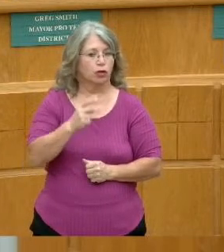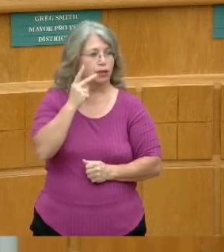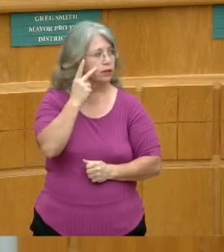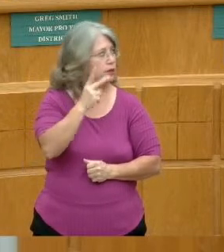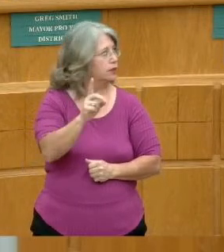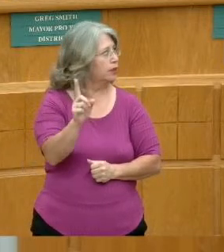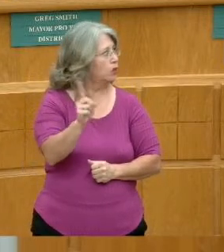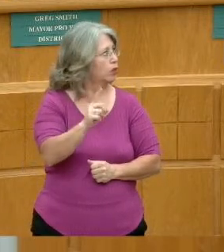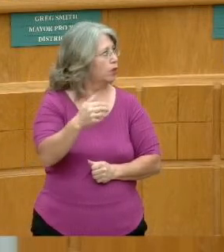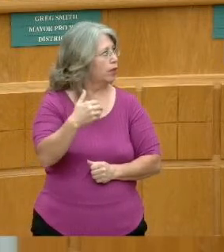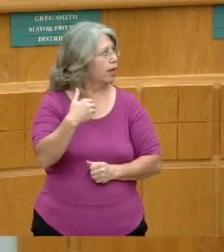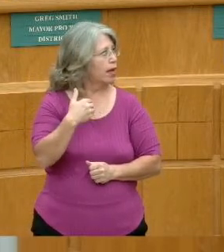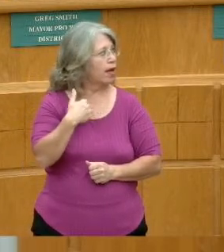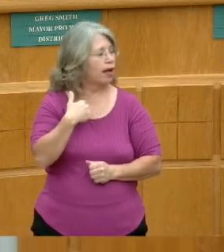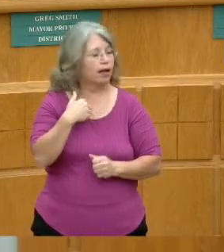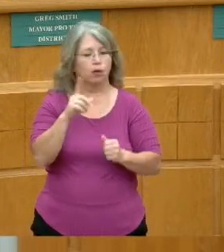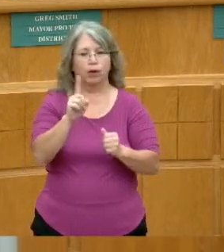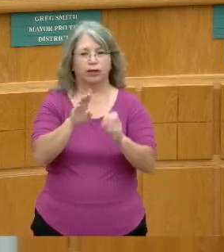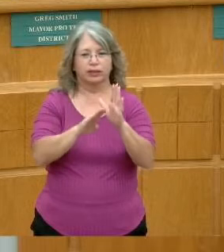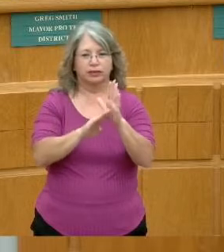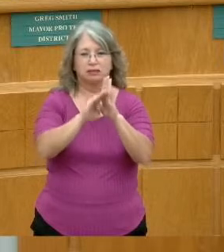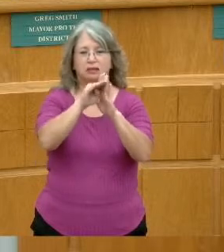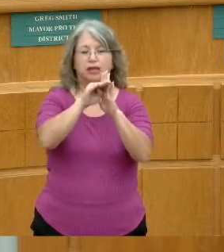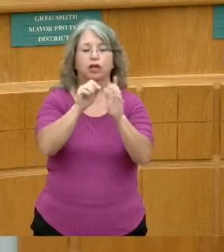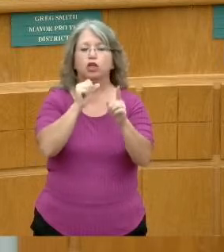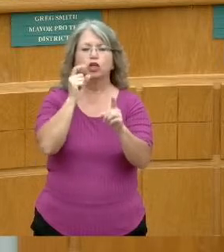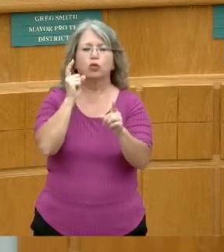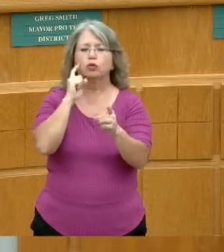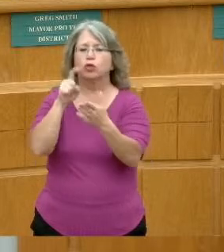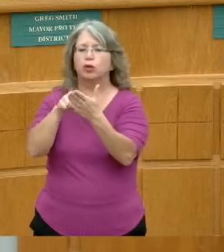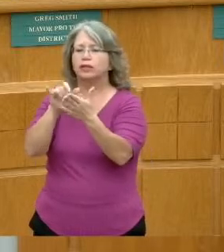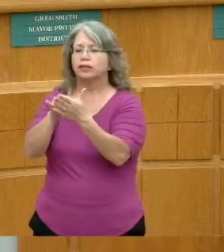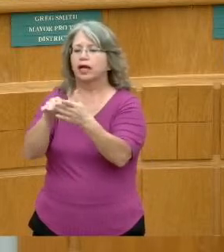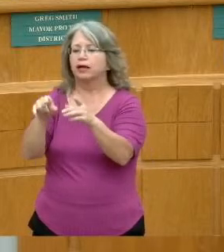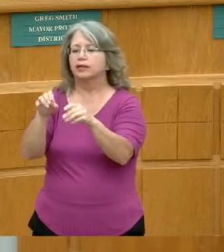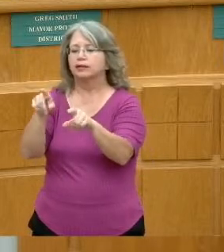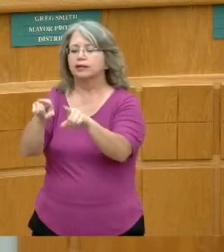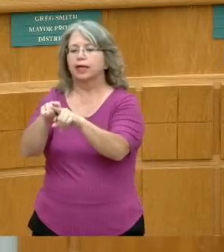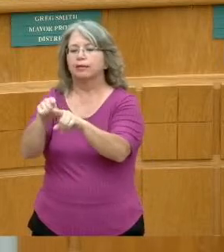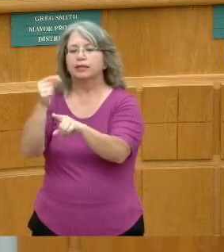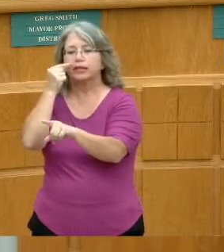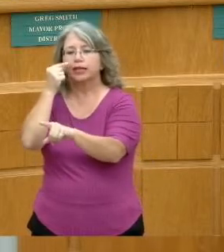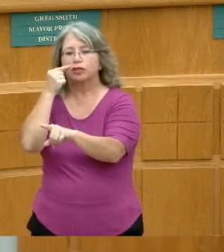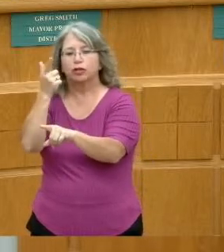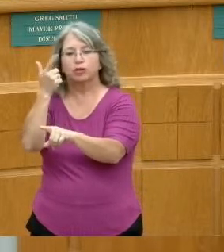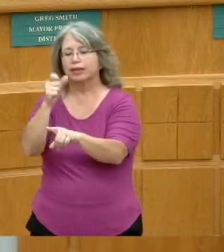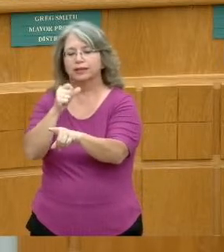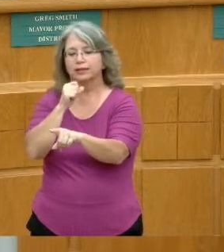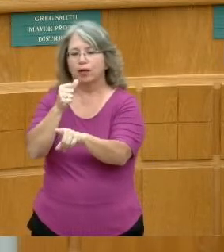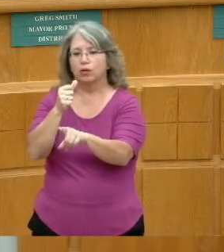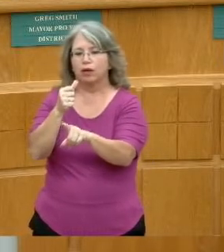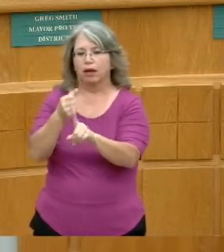there. You don't see that in the Bexar County curve because they weren't affected by our outbreak here.